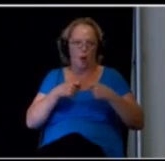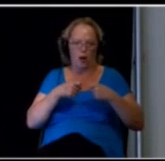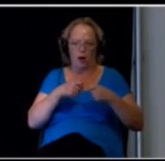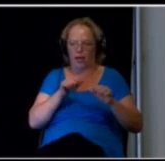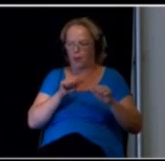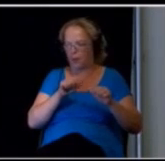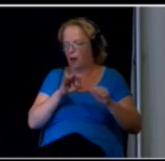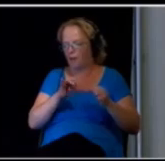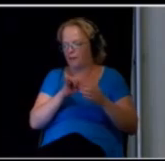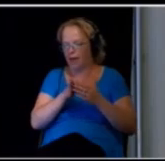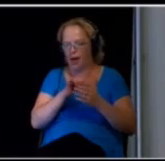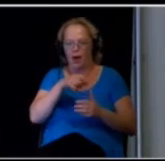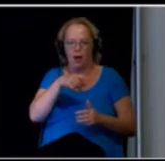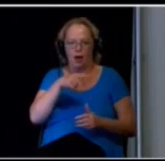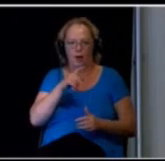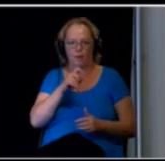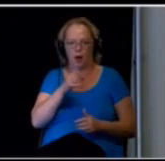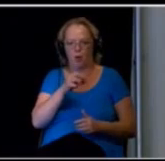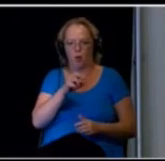from